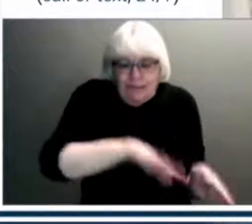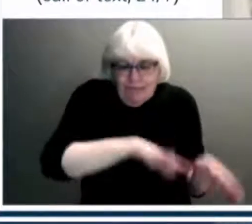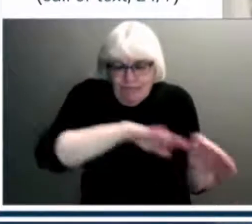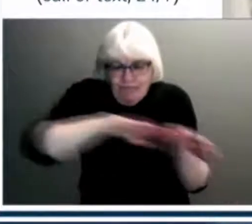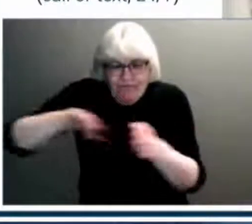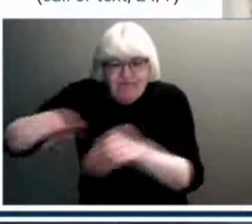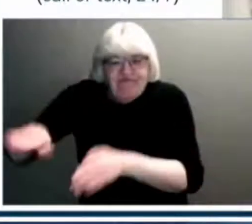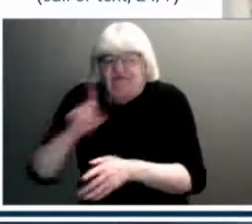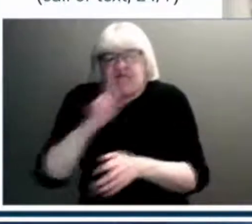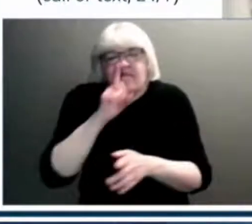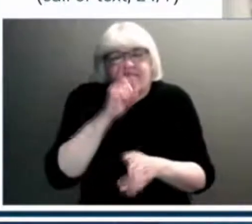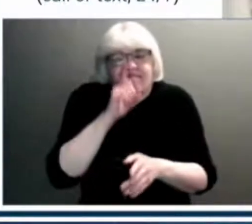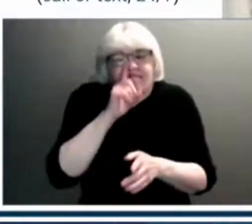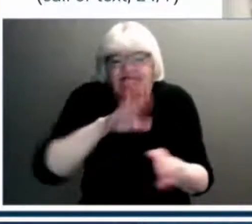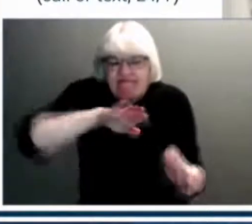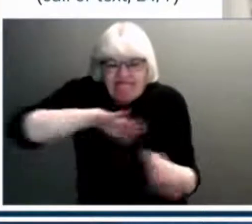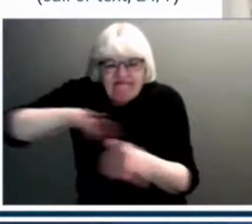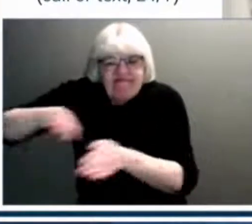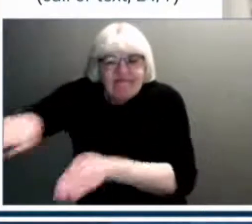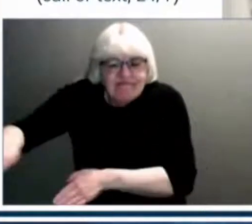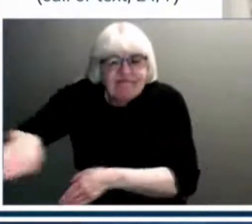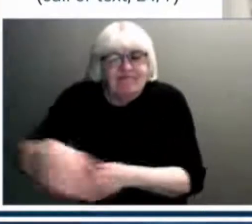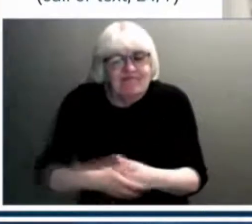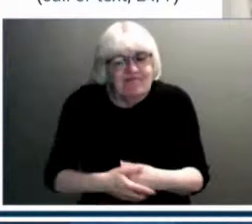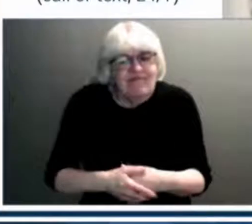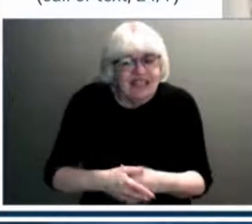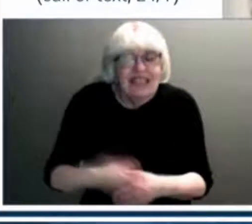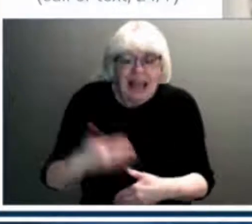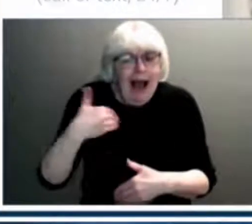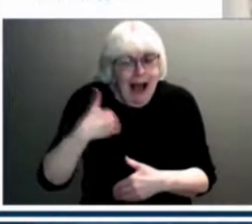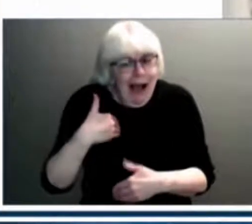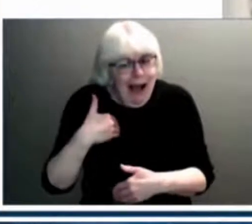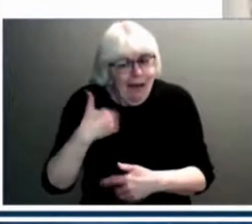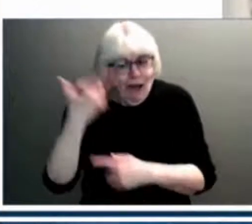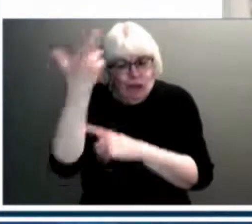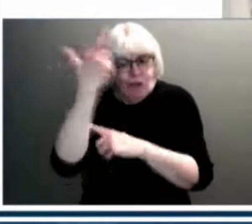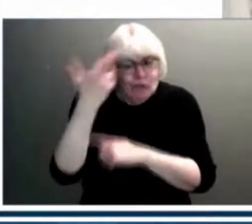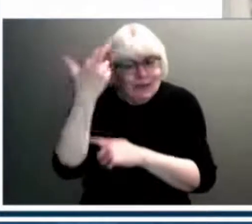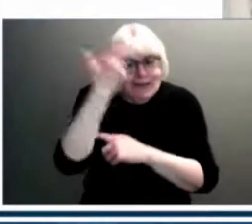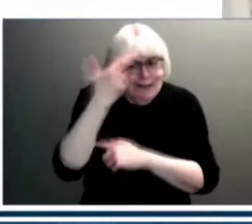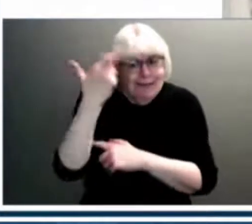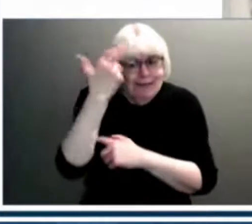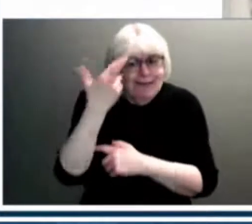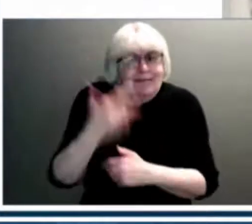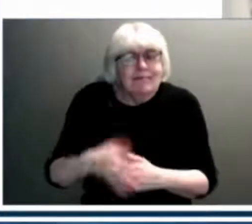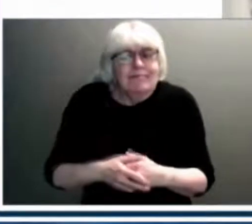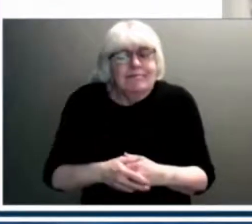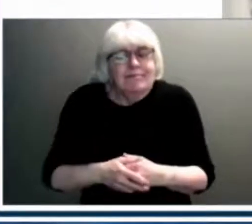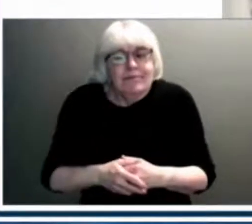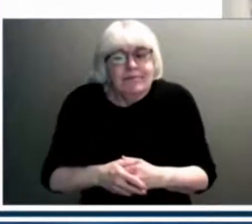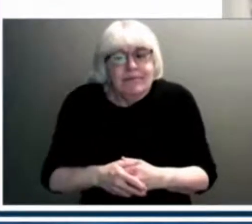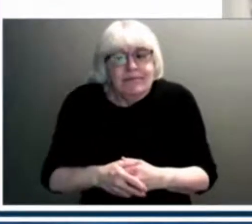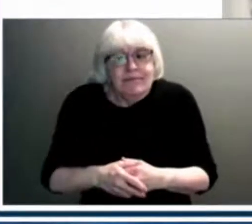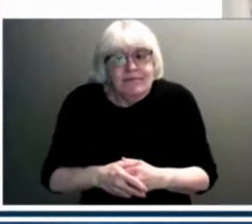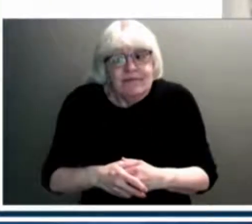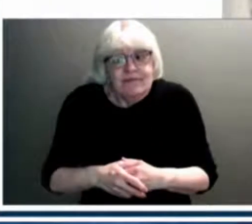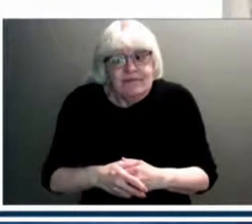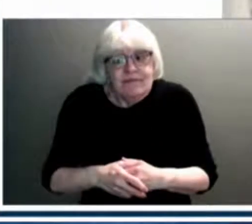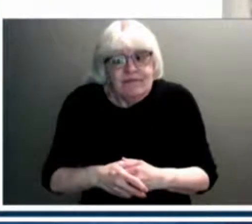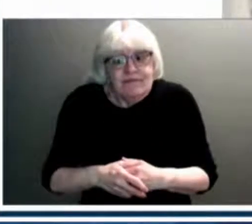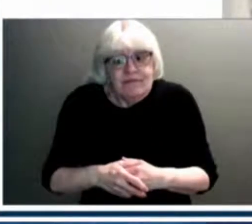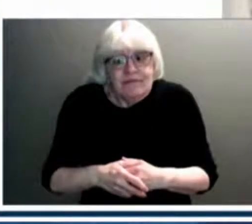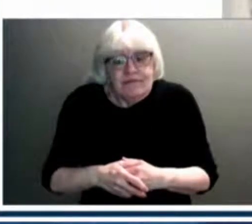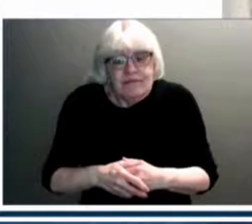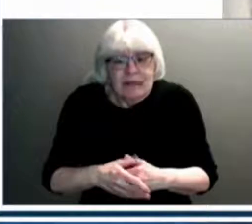reasons. The first being, we no longer need to use extensive testing to confirm the existence of the virus in our